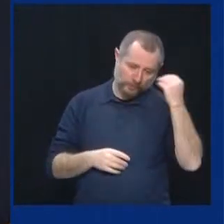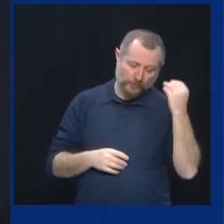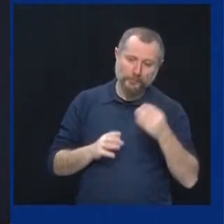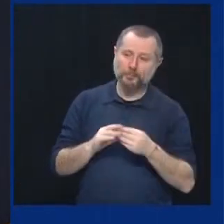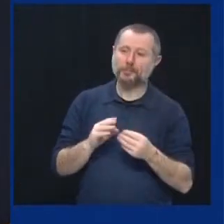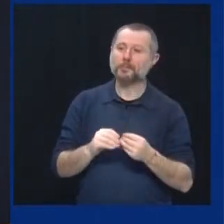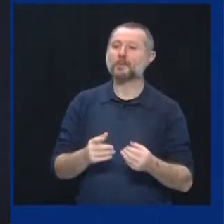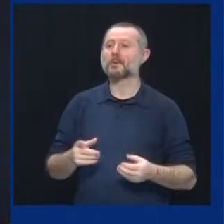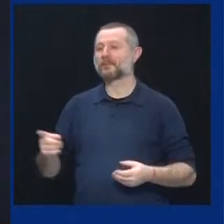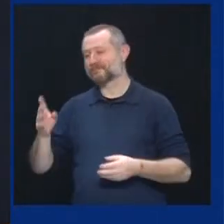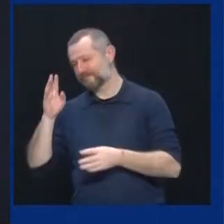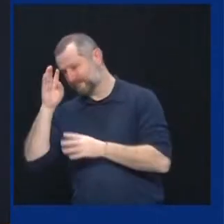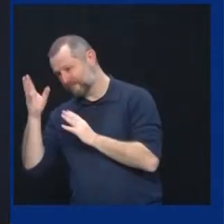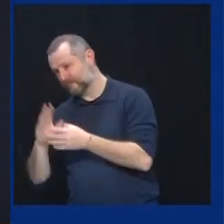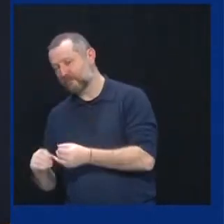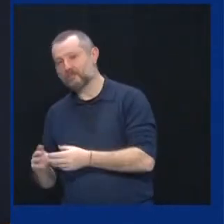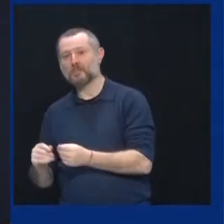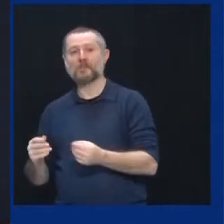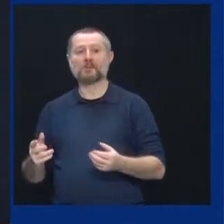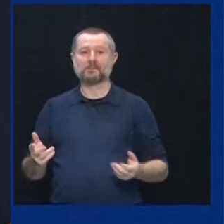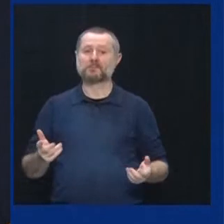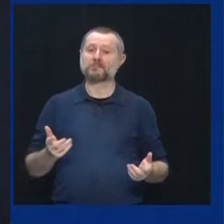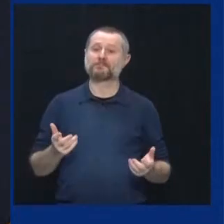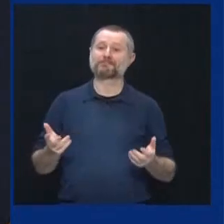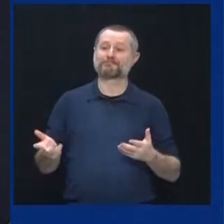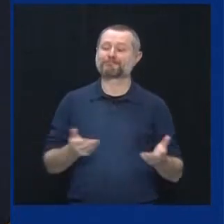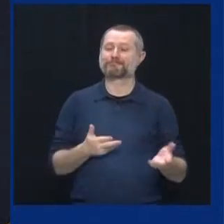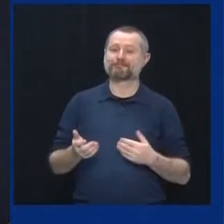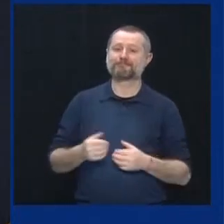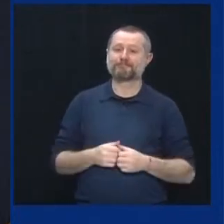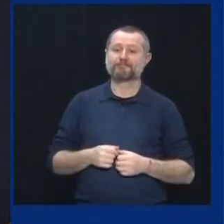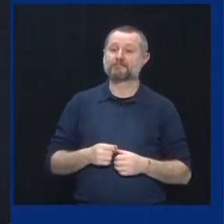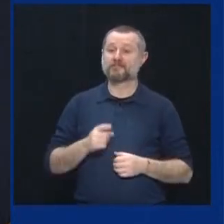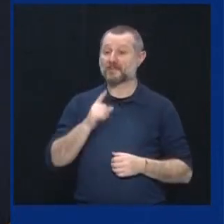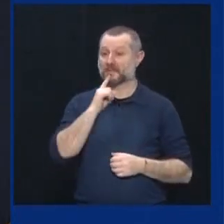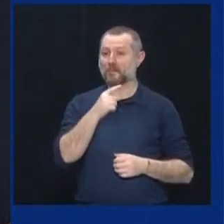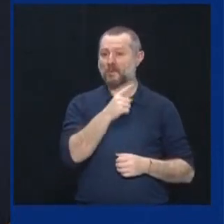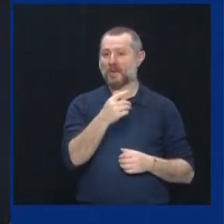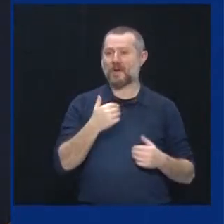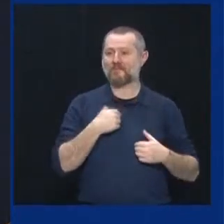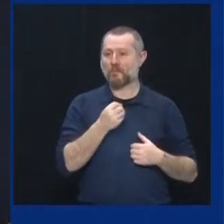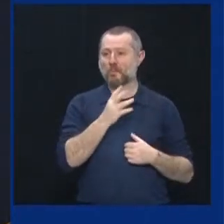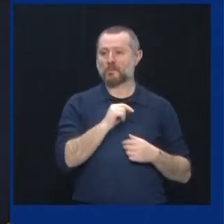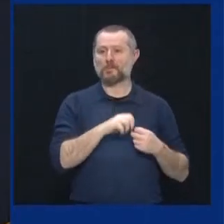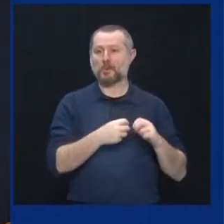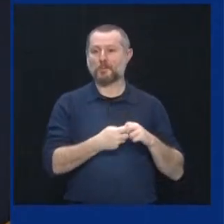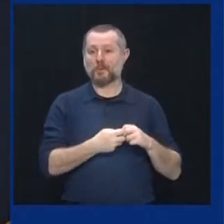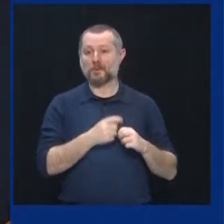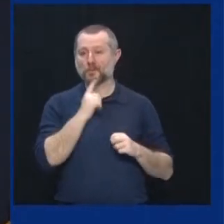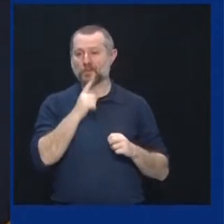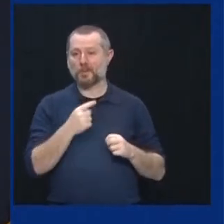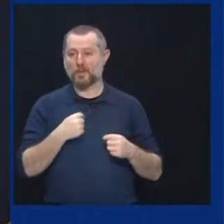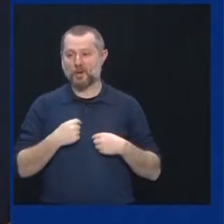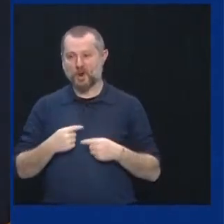theory, and it's a distraction from their issue in politics, right?